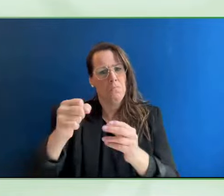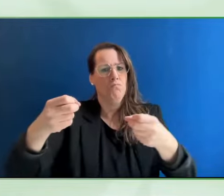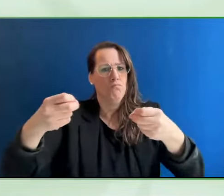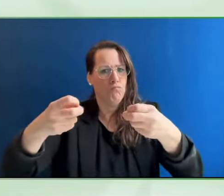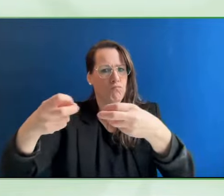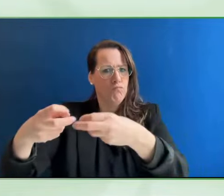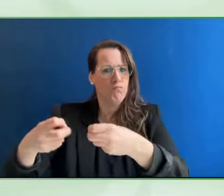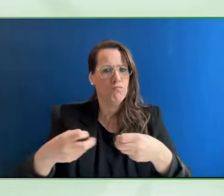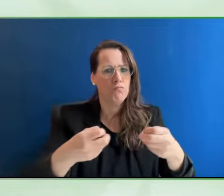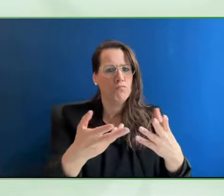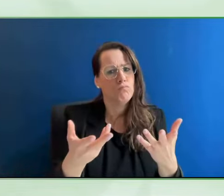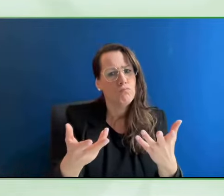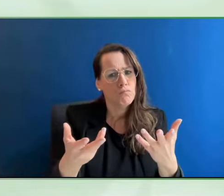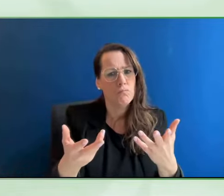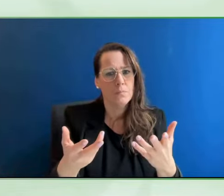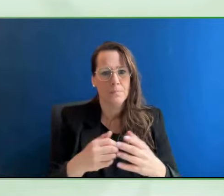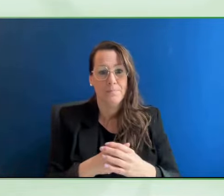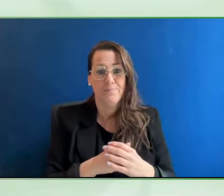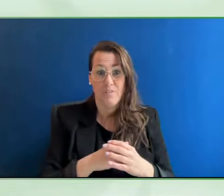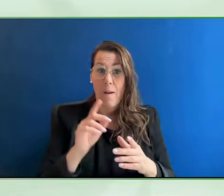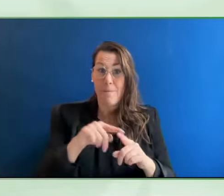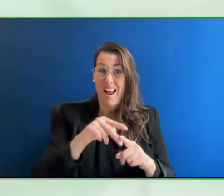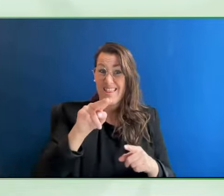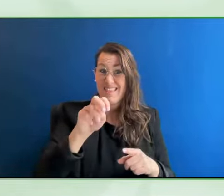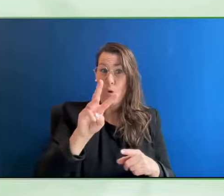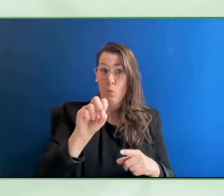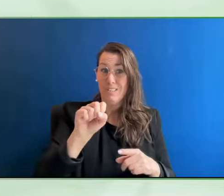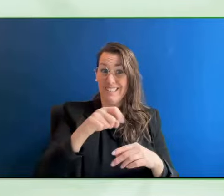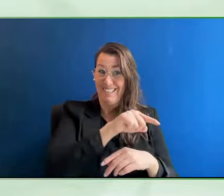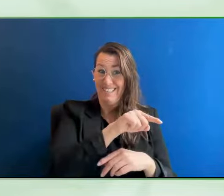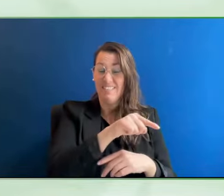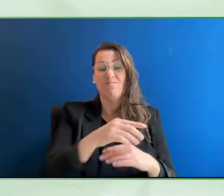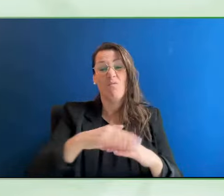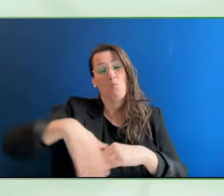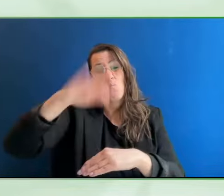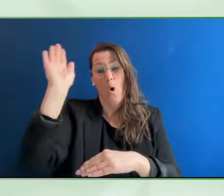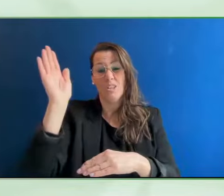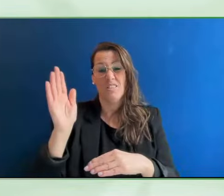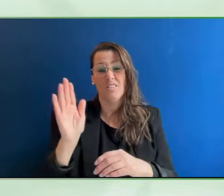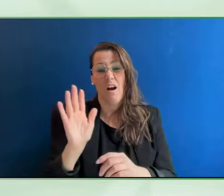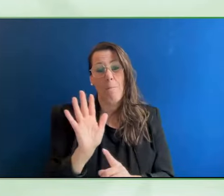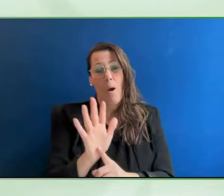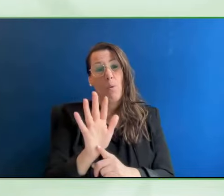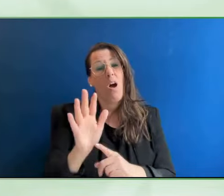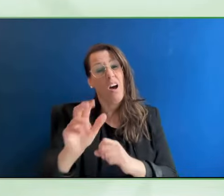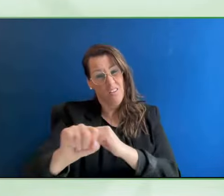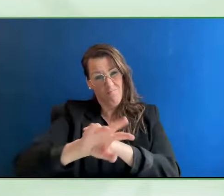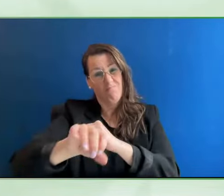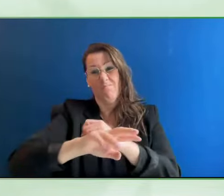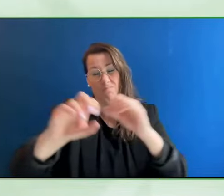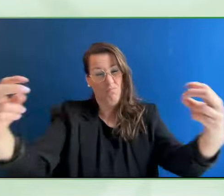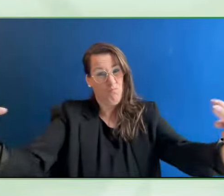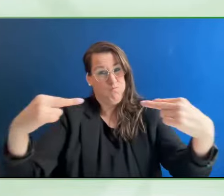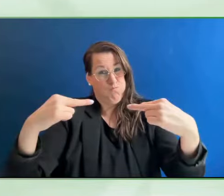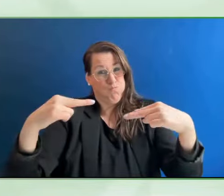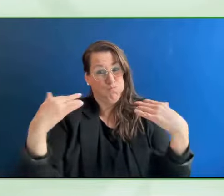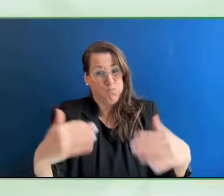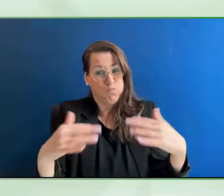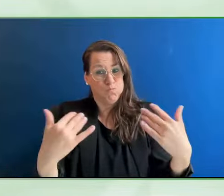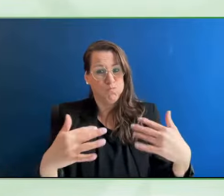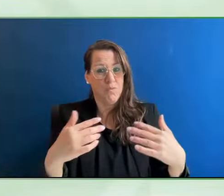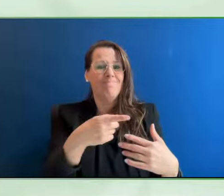broadcasts at the same time. And this is the progress that we can get from AI.